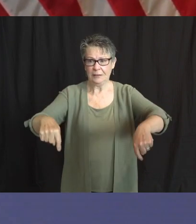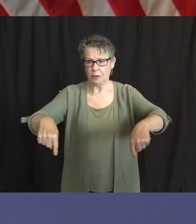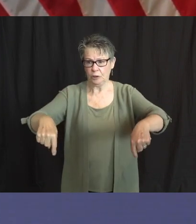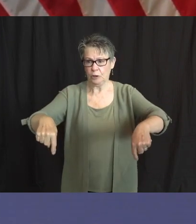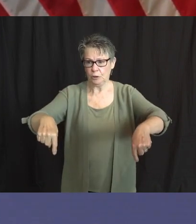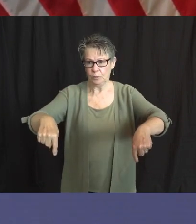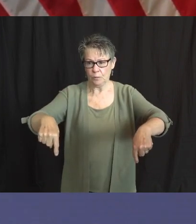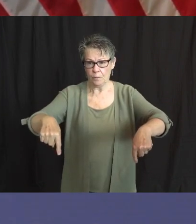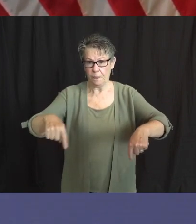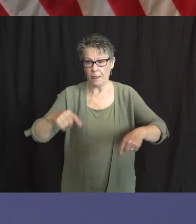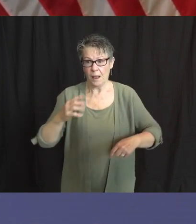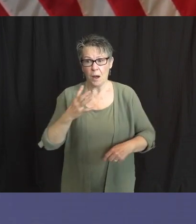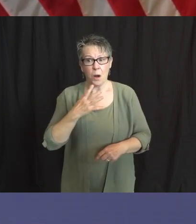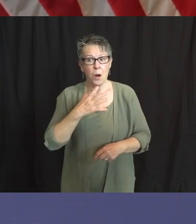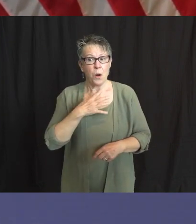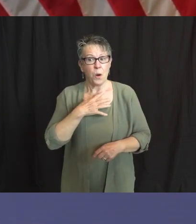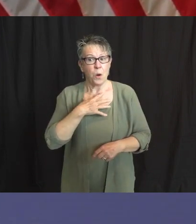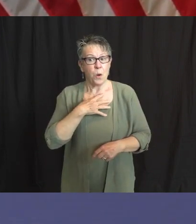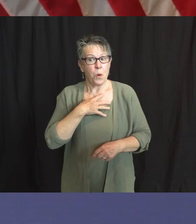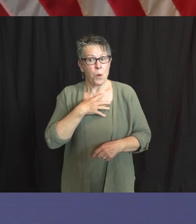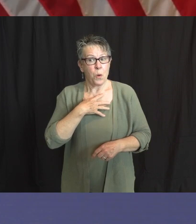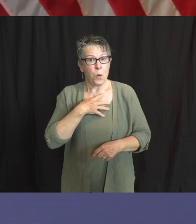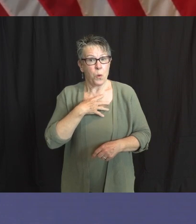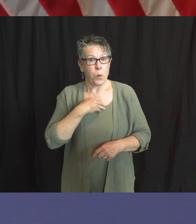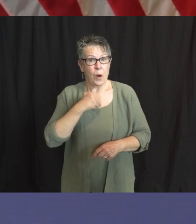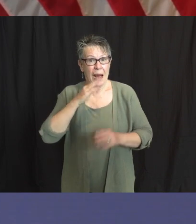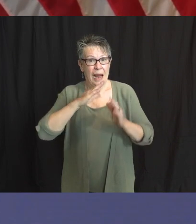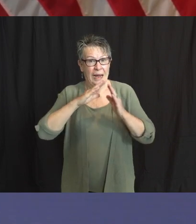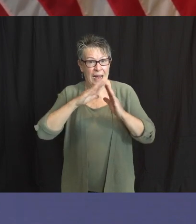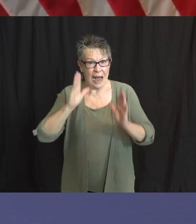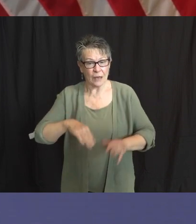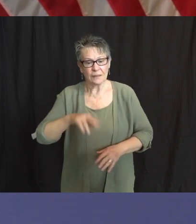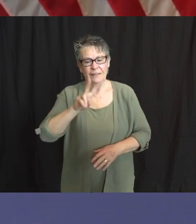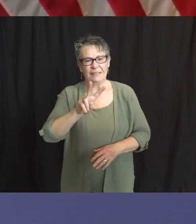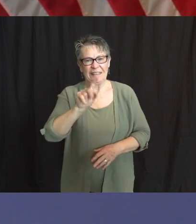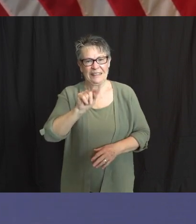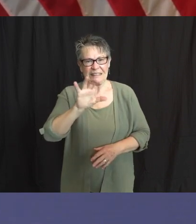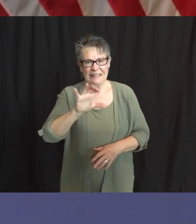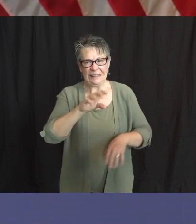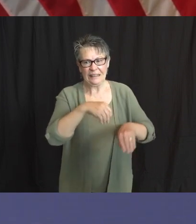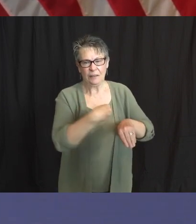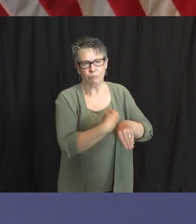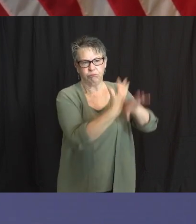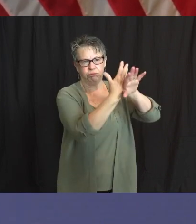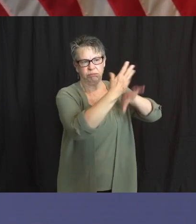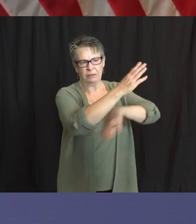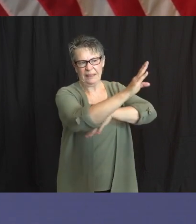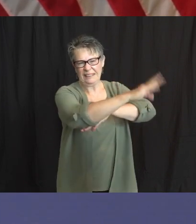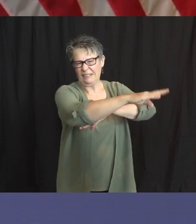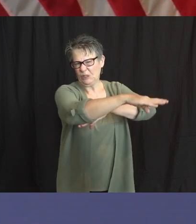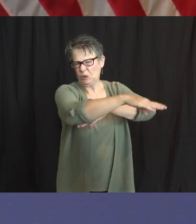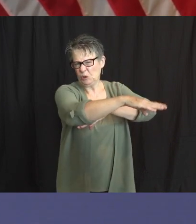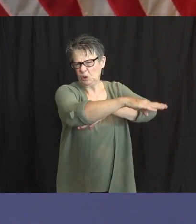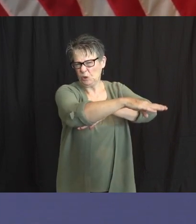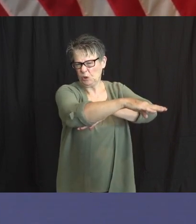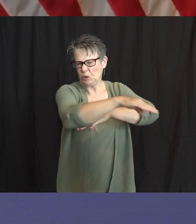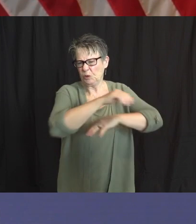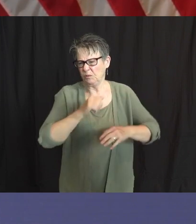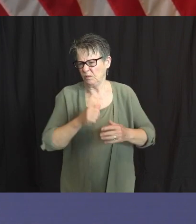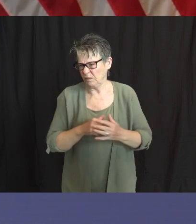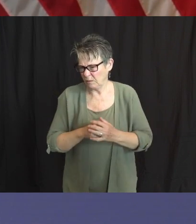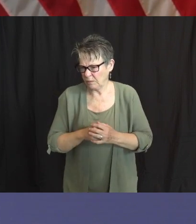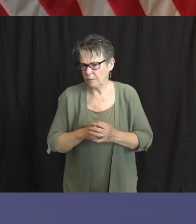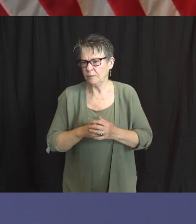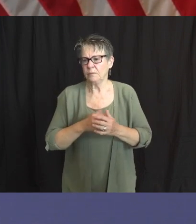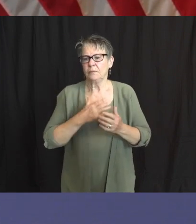later on today with the President and First Lady. My First Lady will be joining me. I've also organized a call of Democratic governors